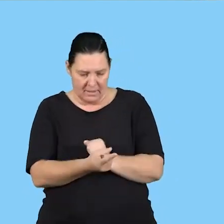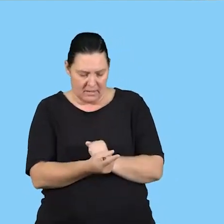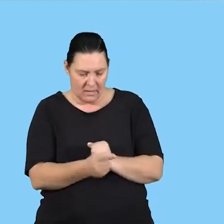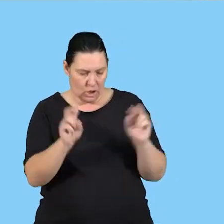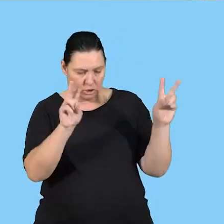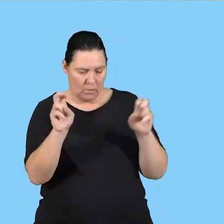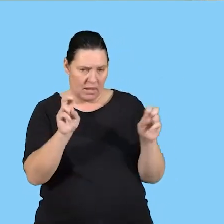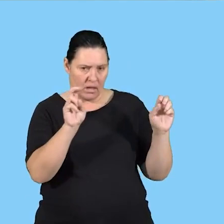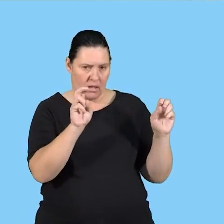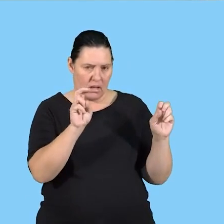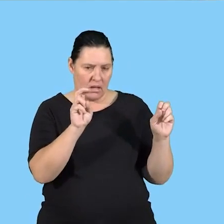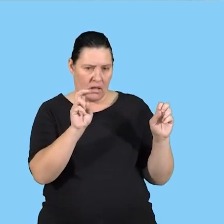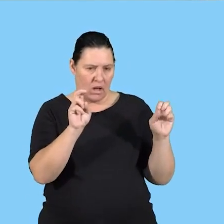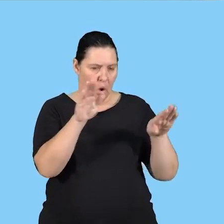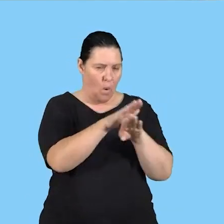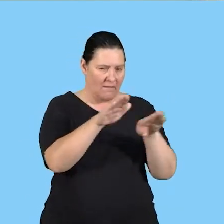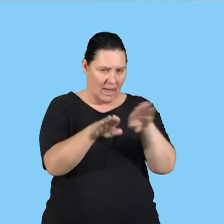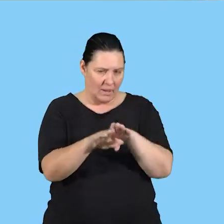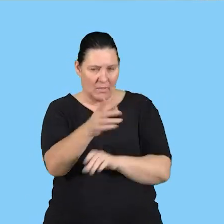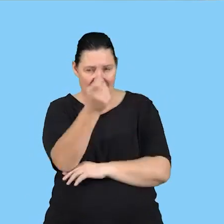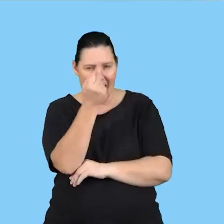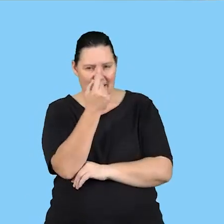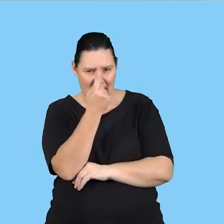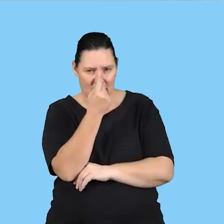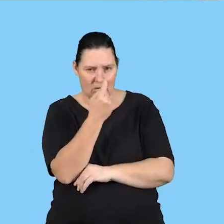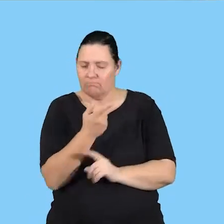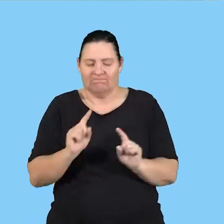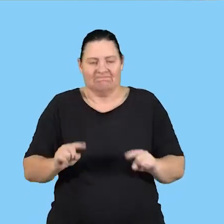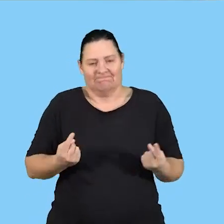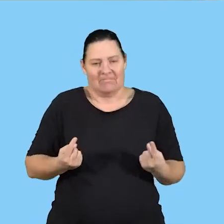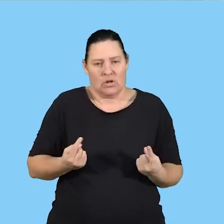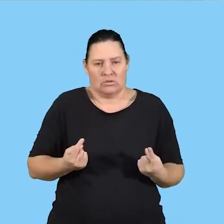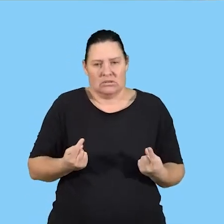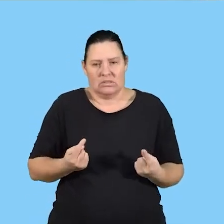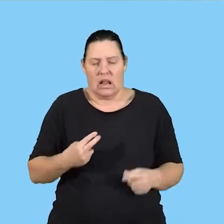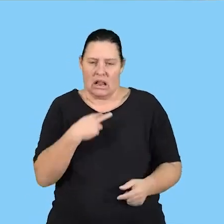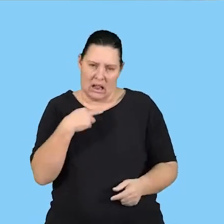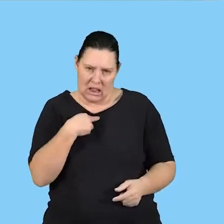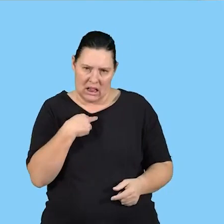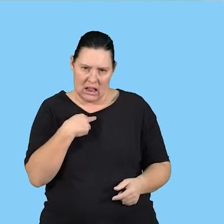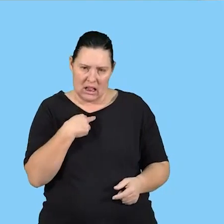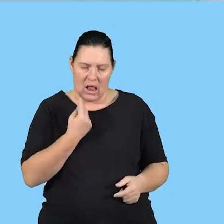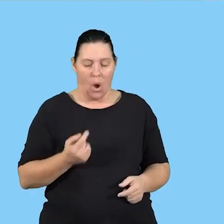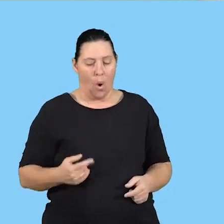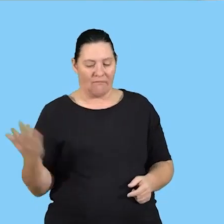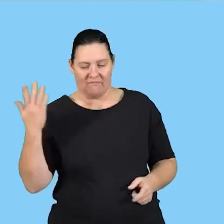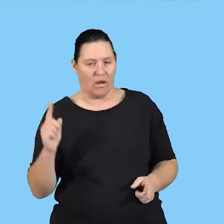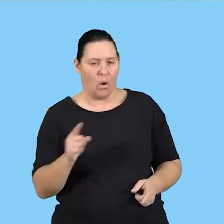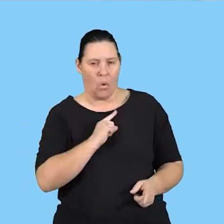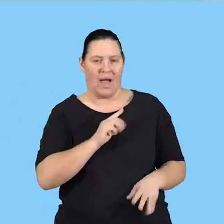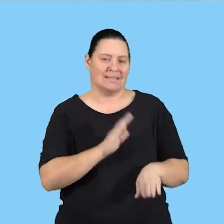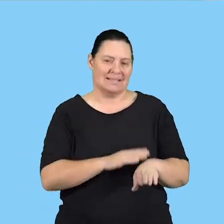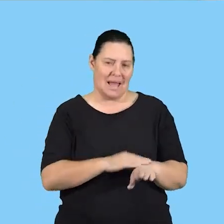topic overlapping, you need to understand that we had no means of trying to fit it due to